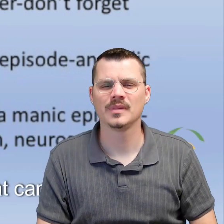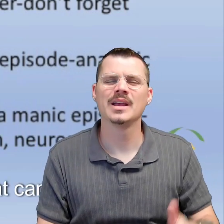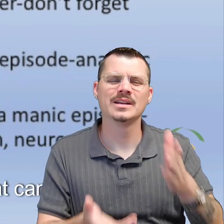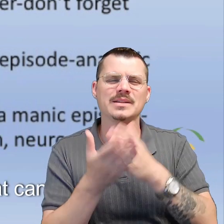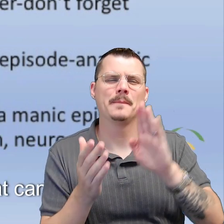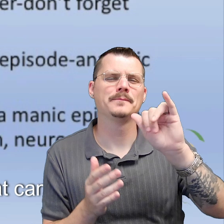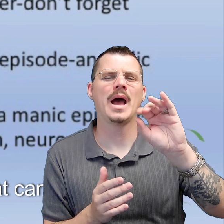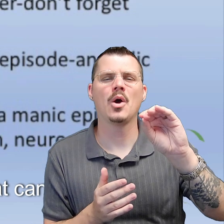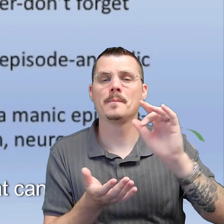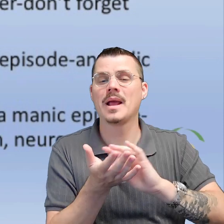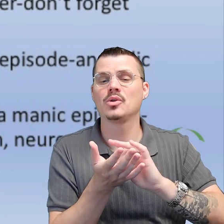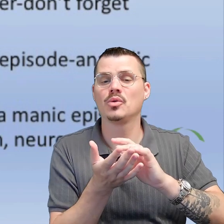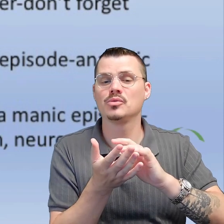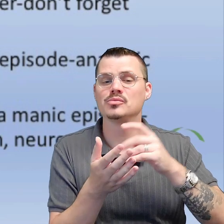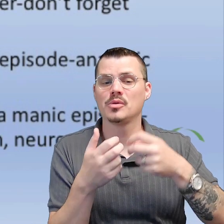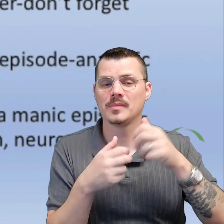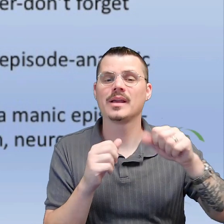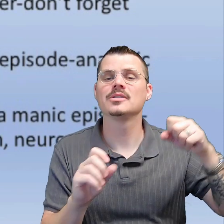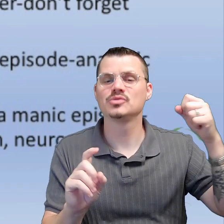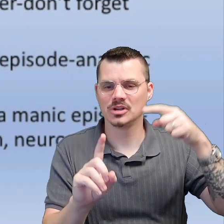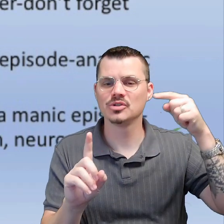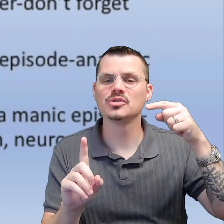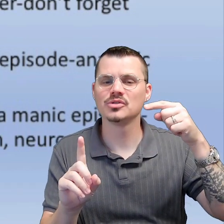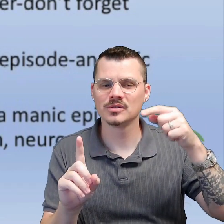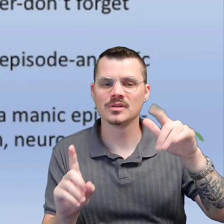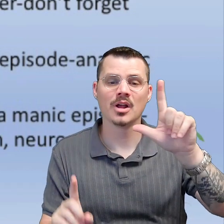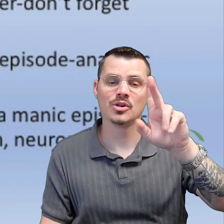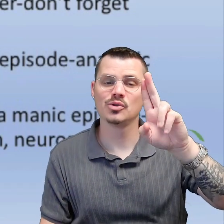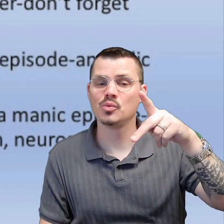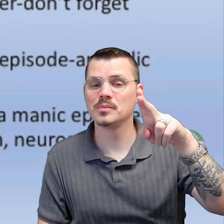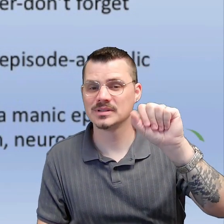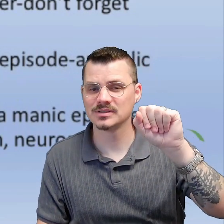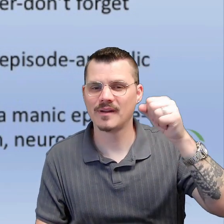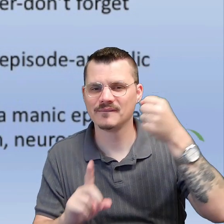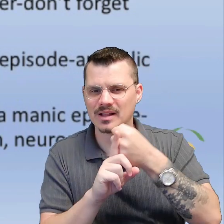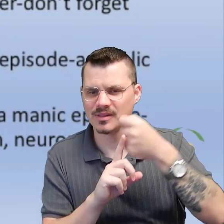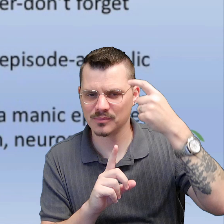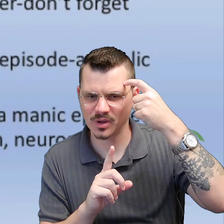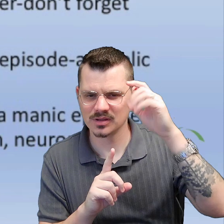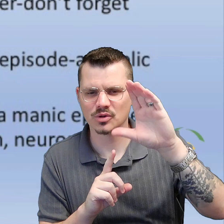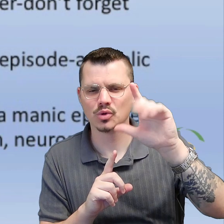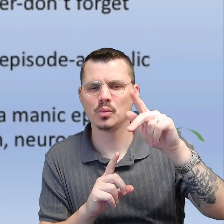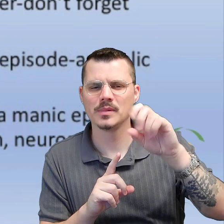There's some biomedical problems that can trigger a manic episode. Lupus affecting the brain,